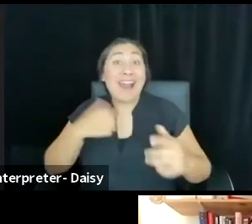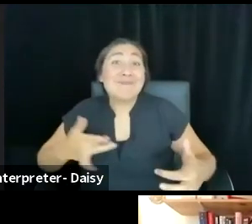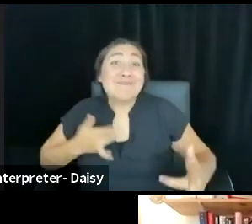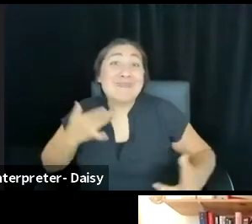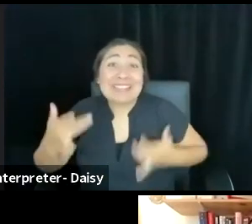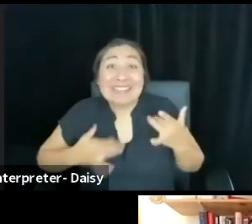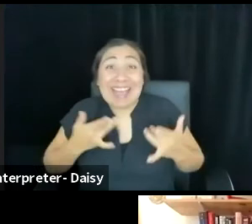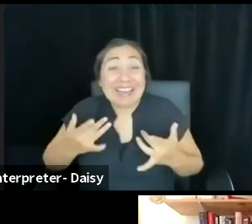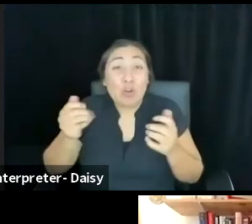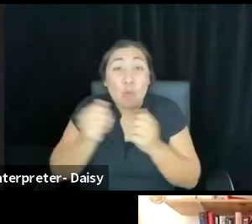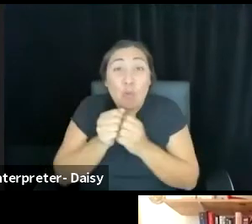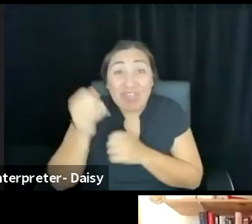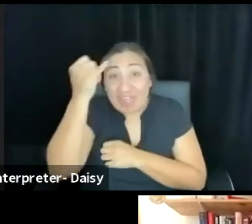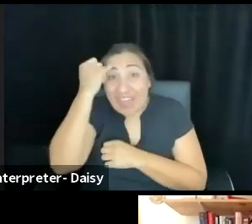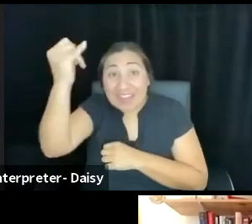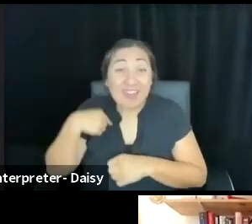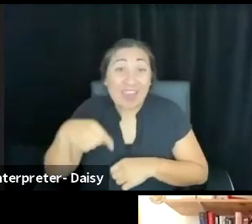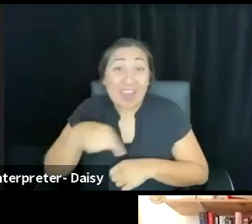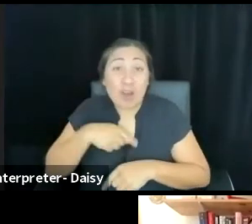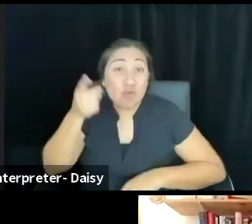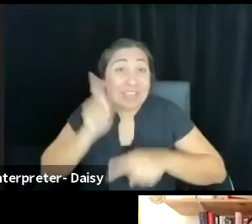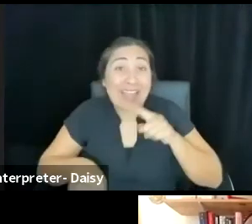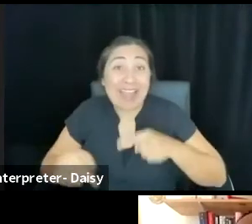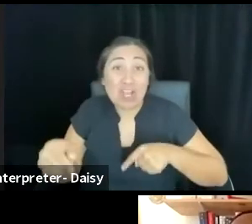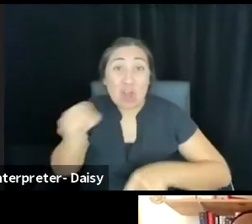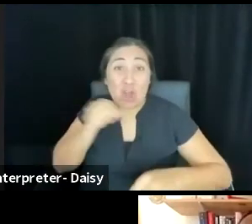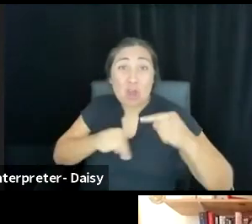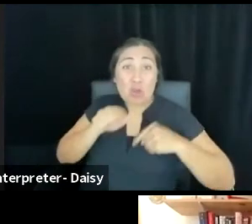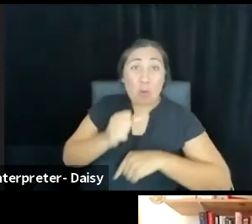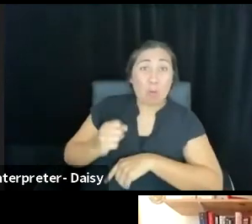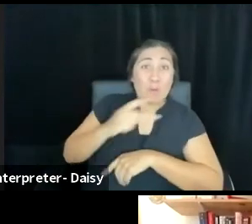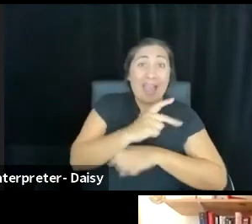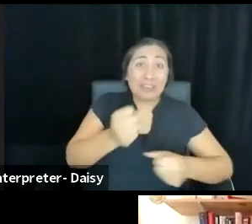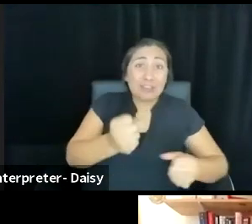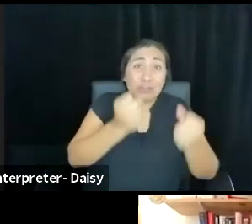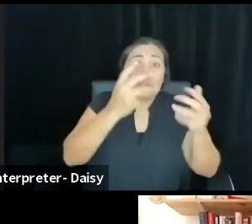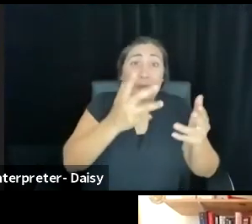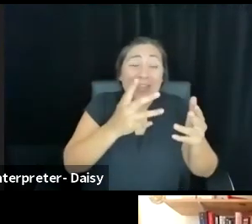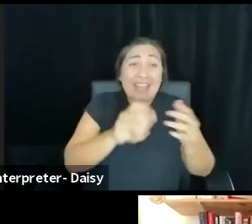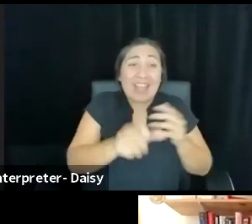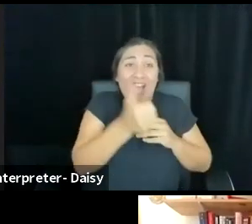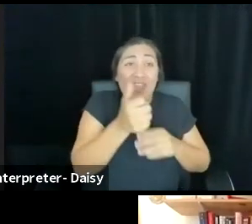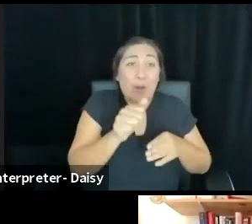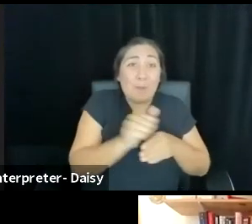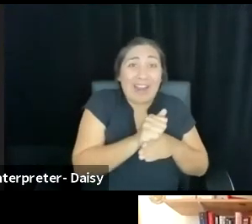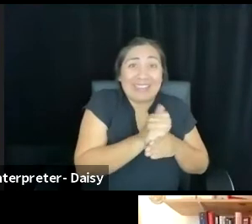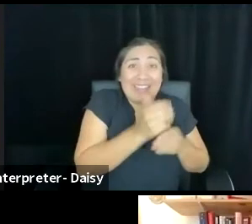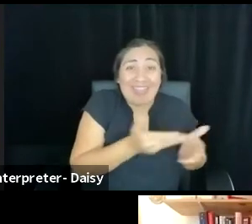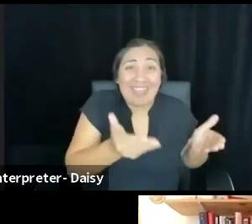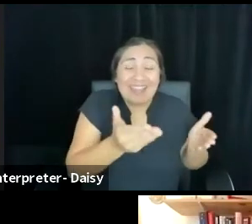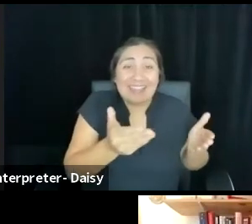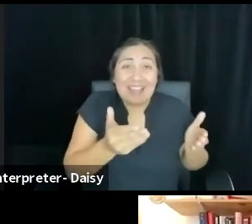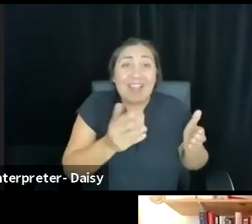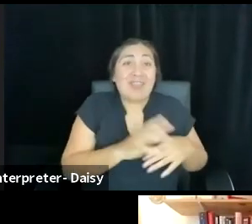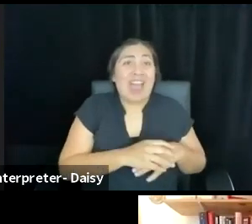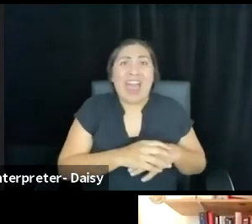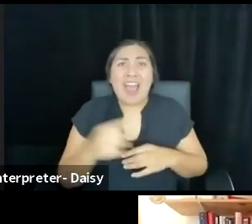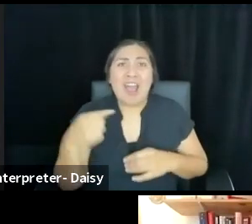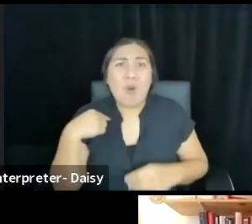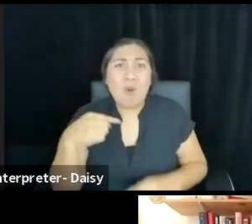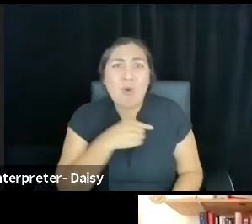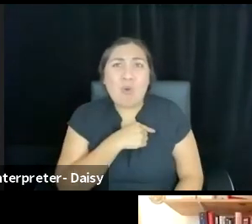back to so many of the practices that have that have held together, with that we've been